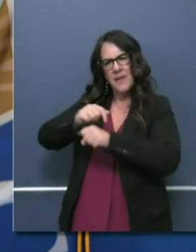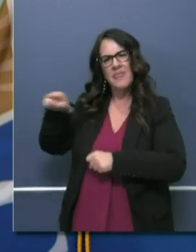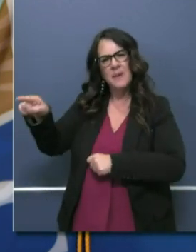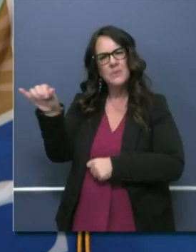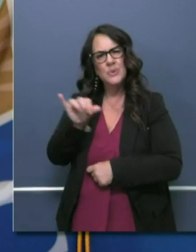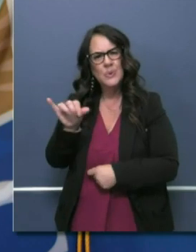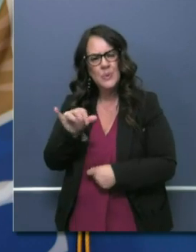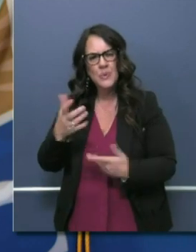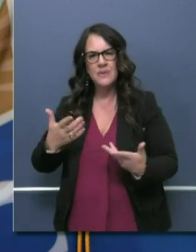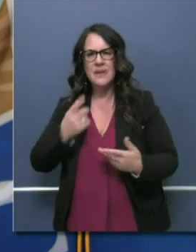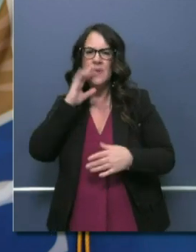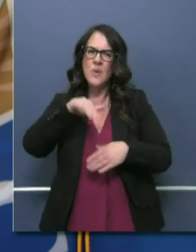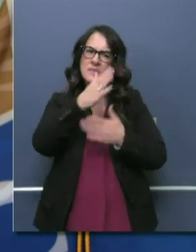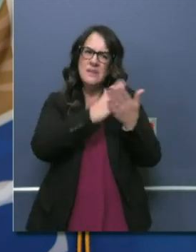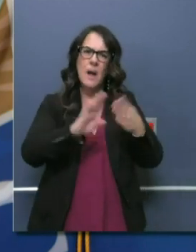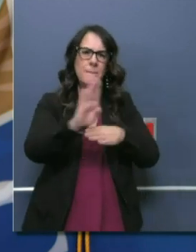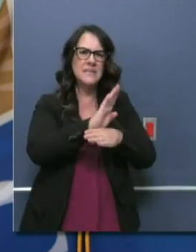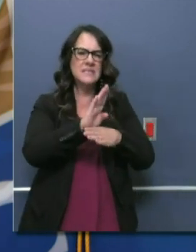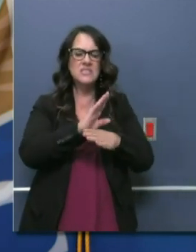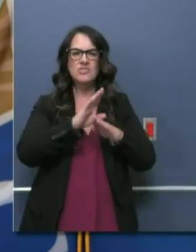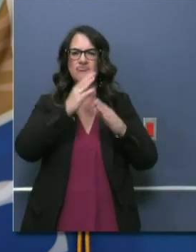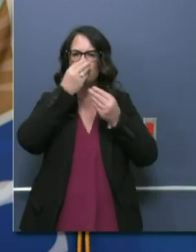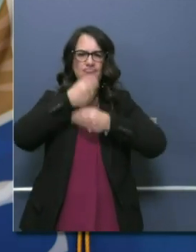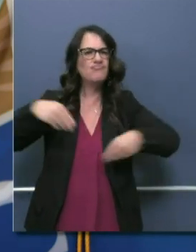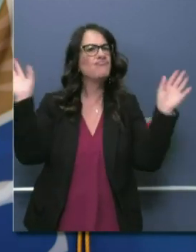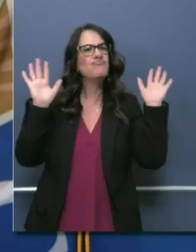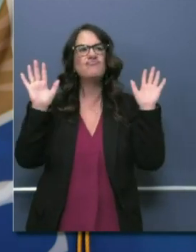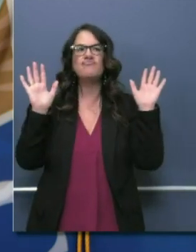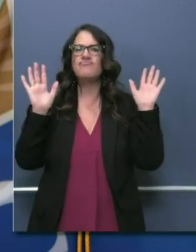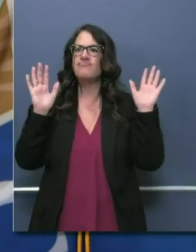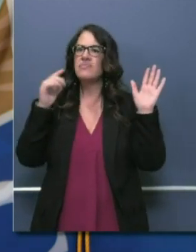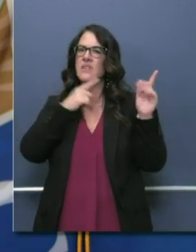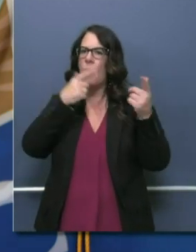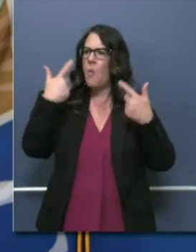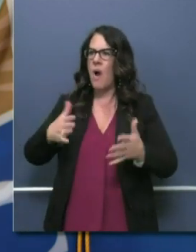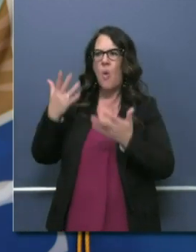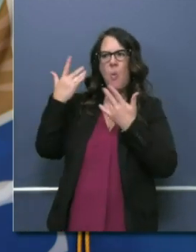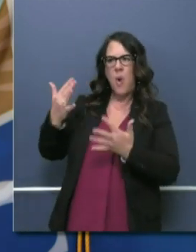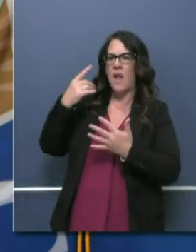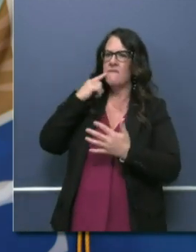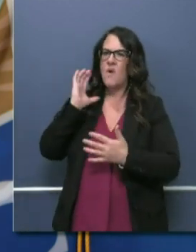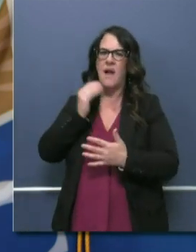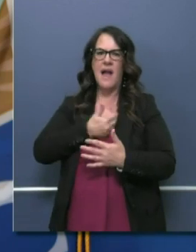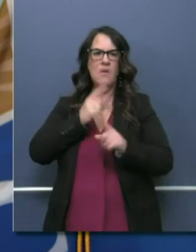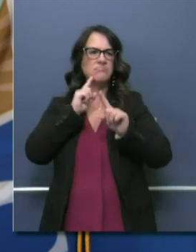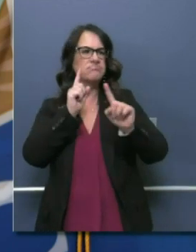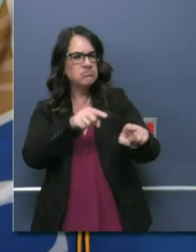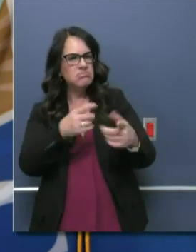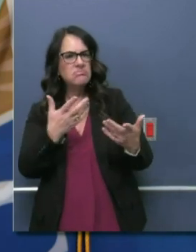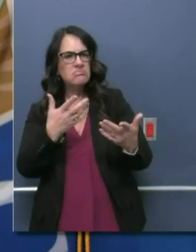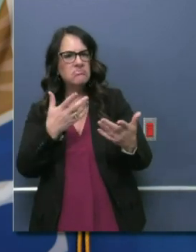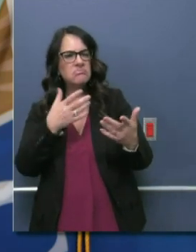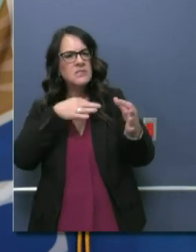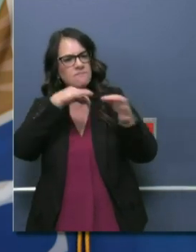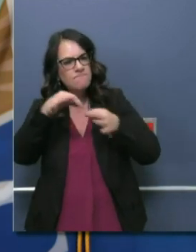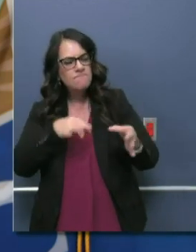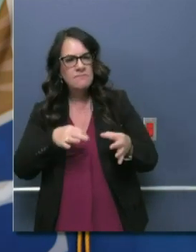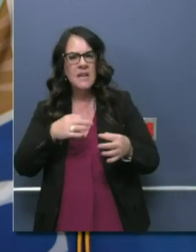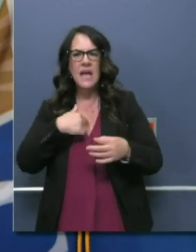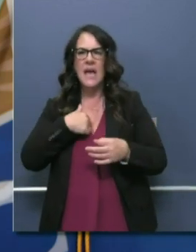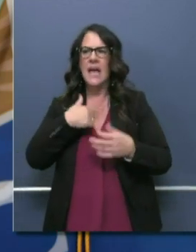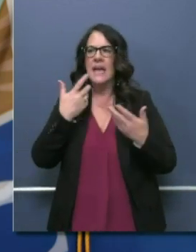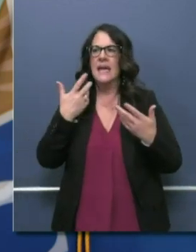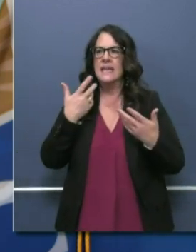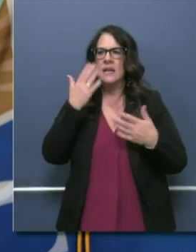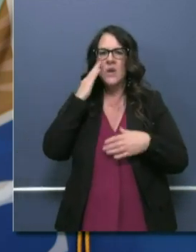there's some businesses that are not waiting for these announcements. There may be, in some cases, unfortunate consequences in that. I don't say that to